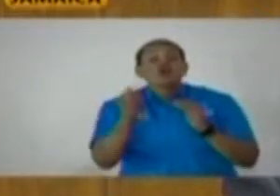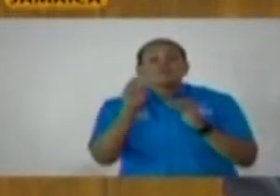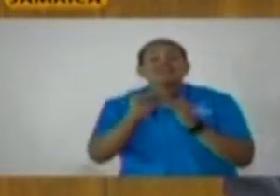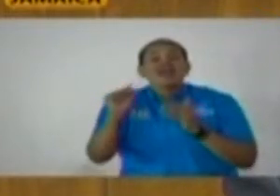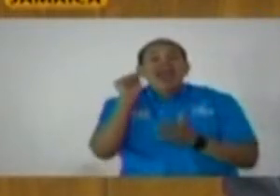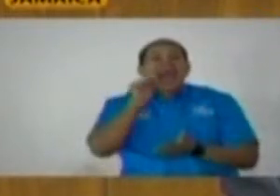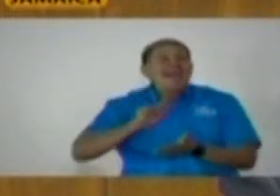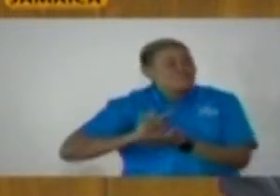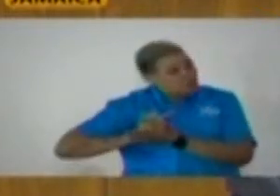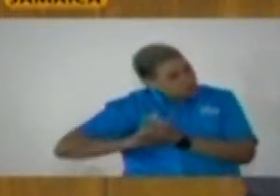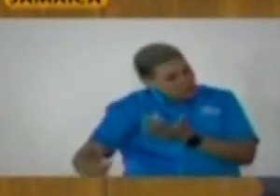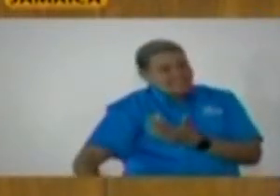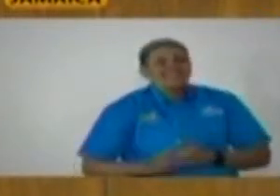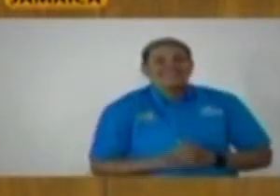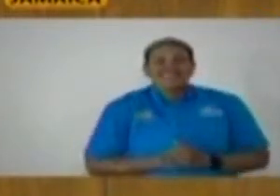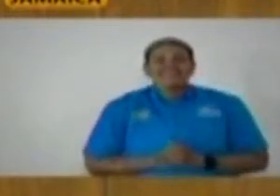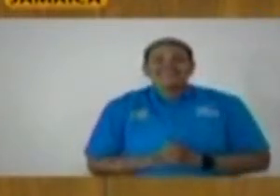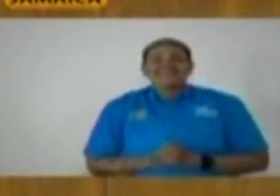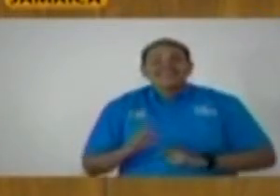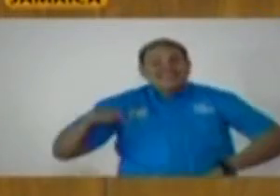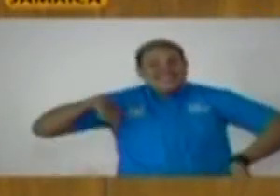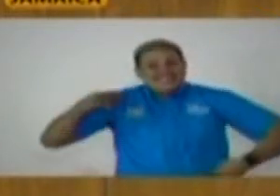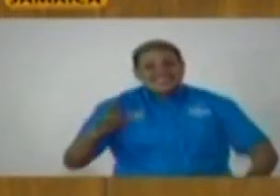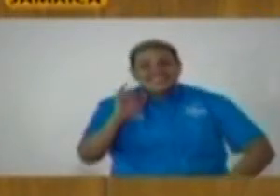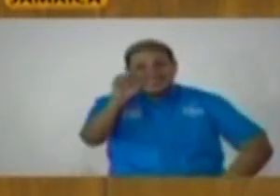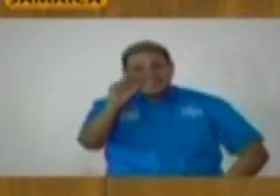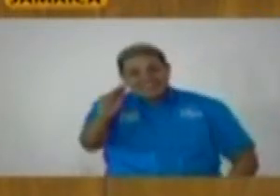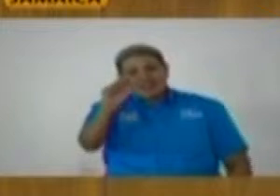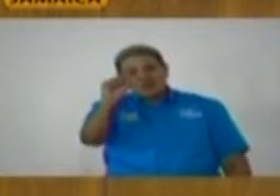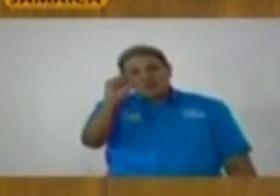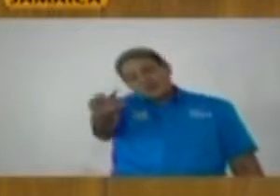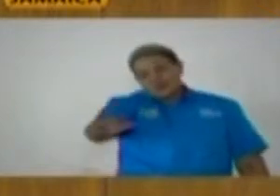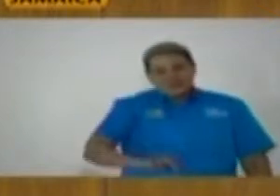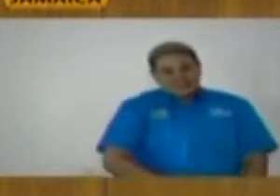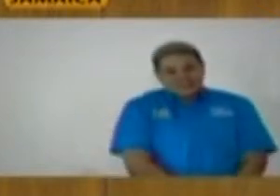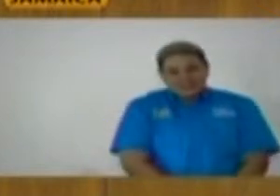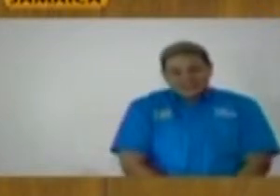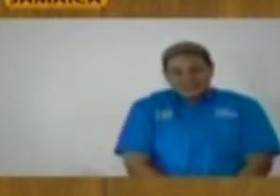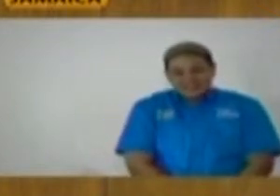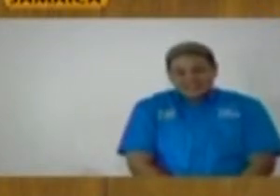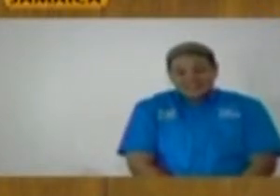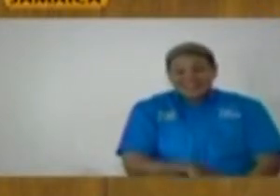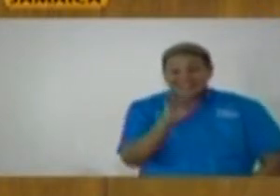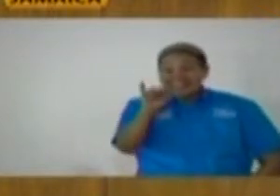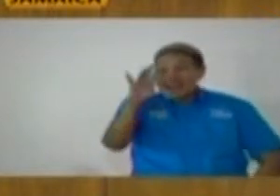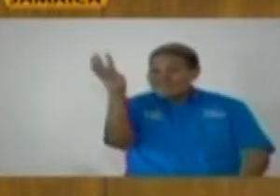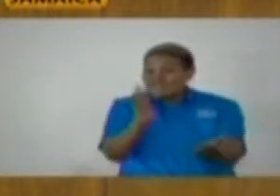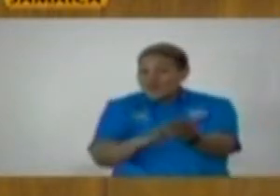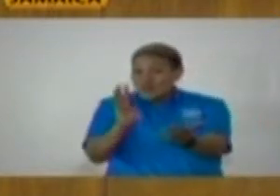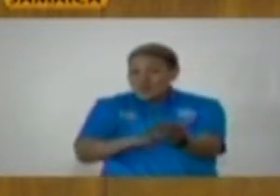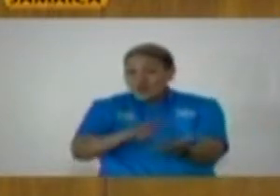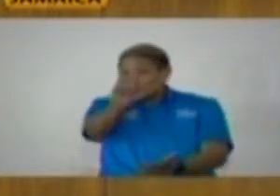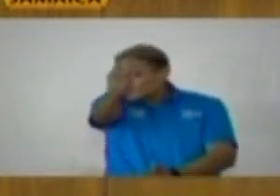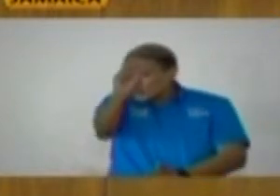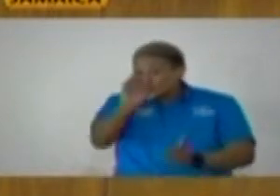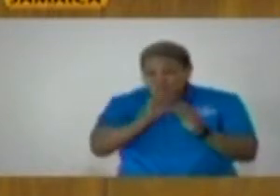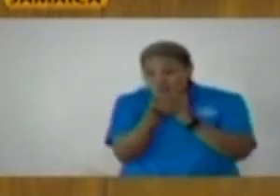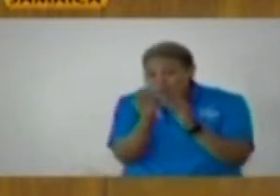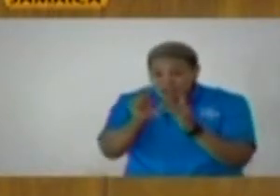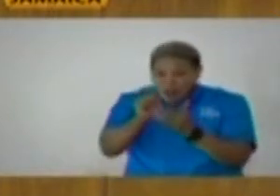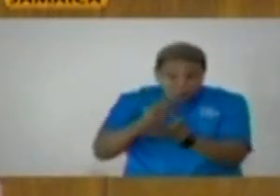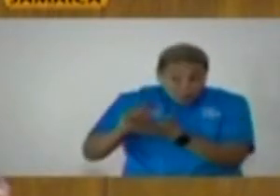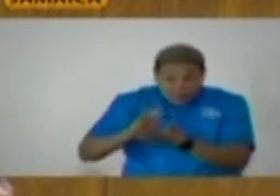week as of January 2023. That 4,200 Jamaican dollars a